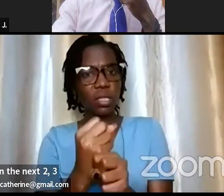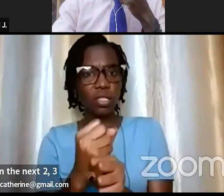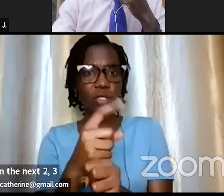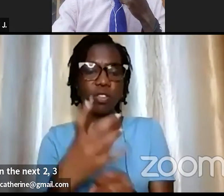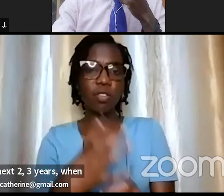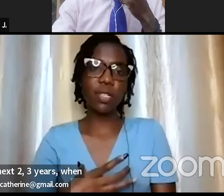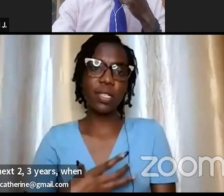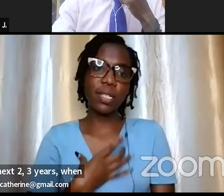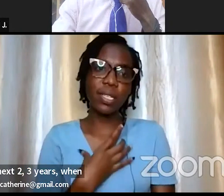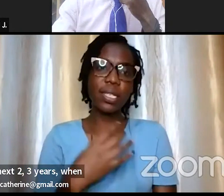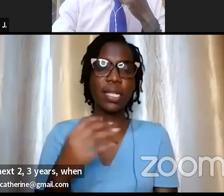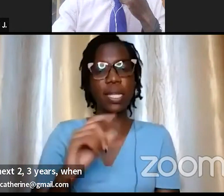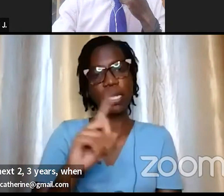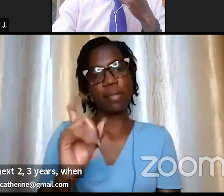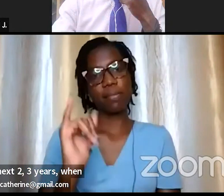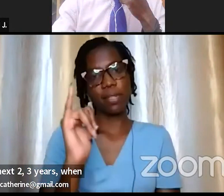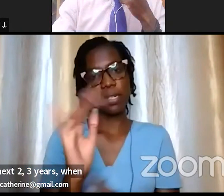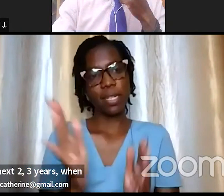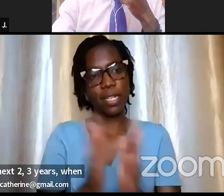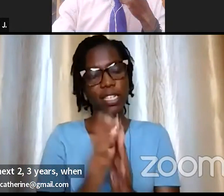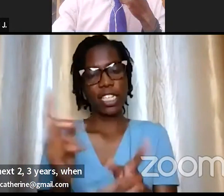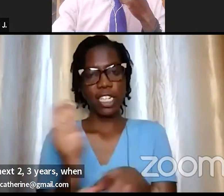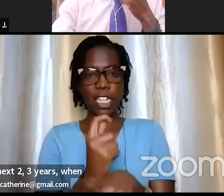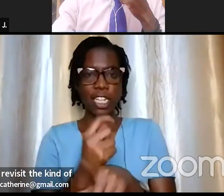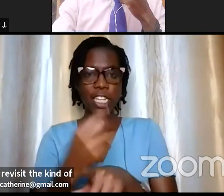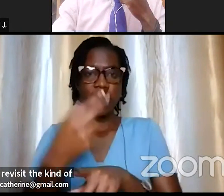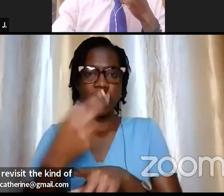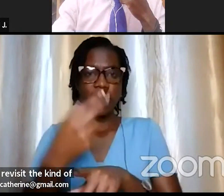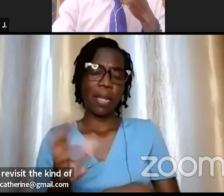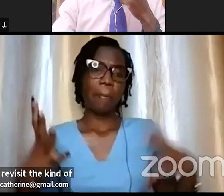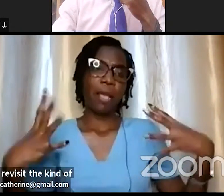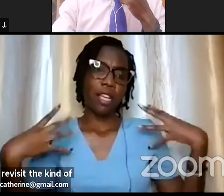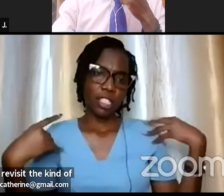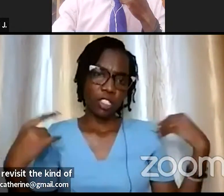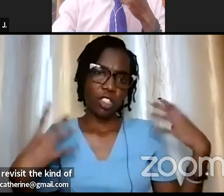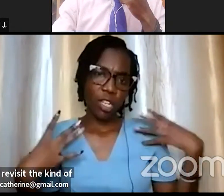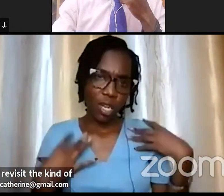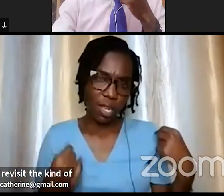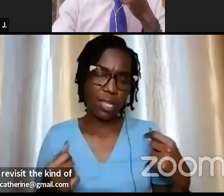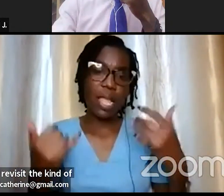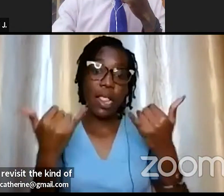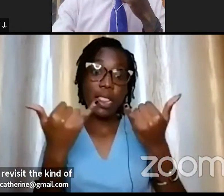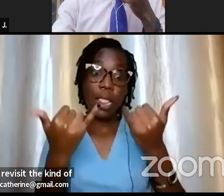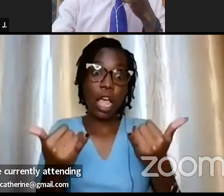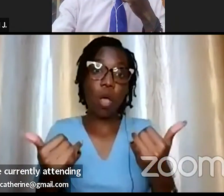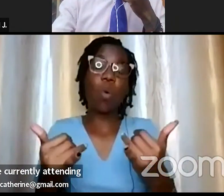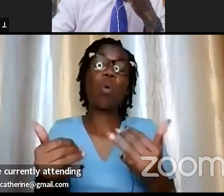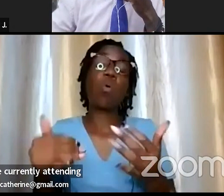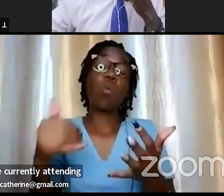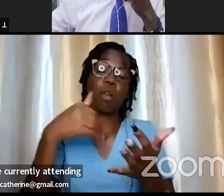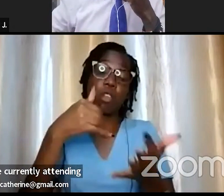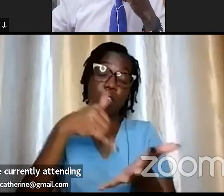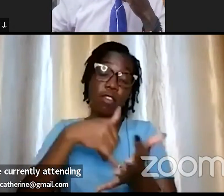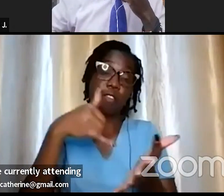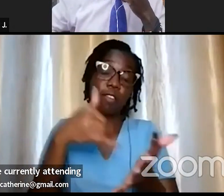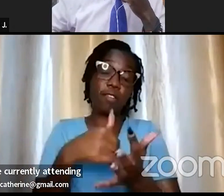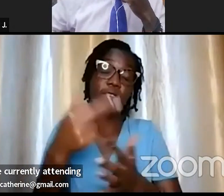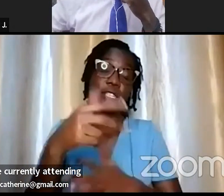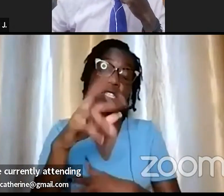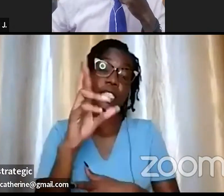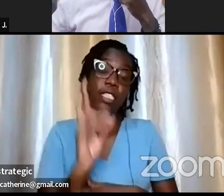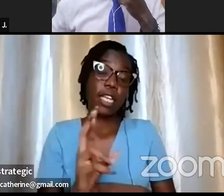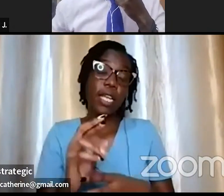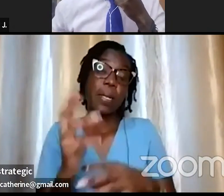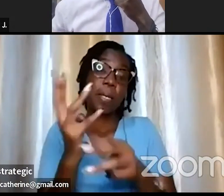we revisit the kind of trainings that HR practitioners are currently attending around HR analytics, strategic